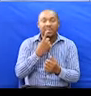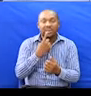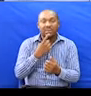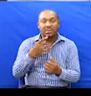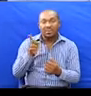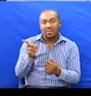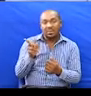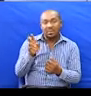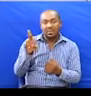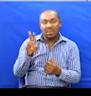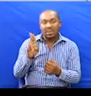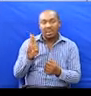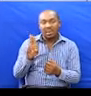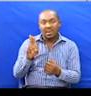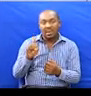Now,